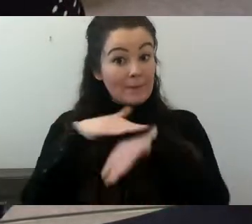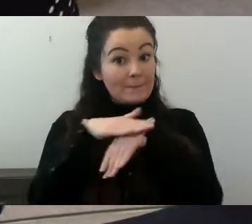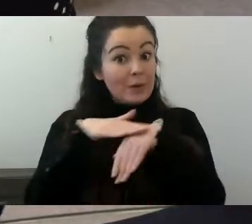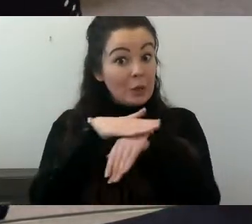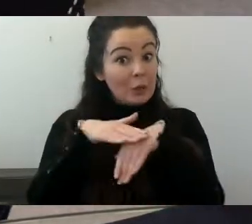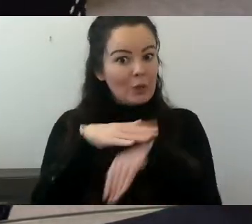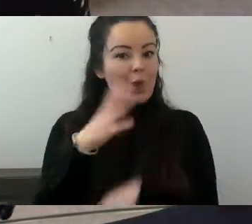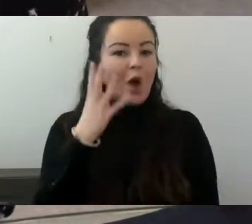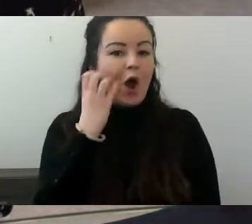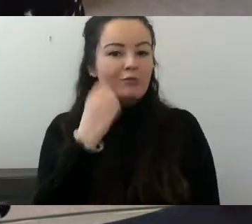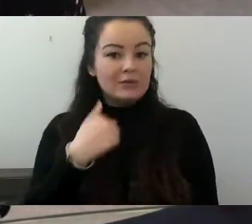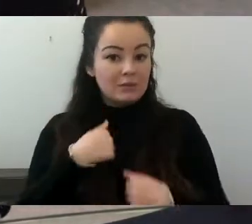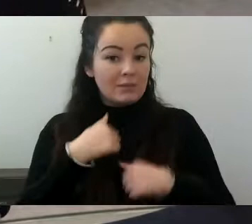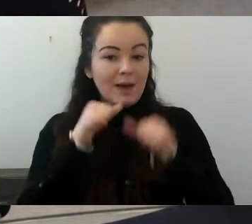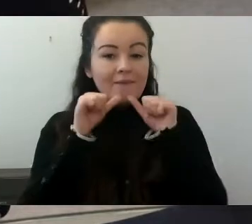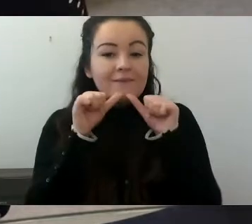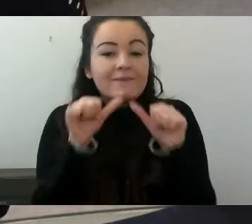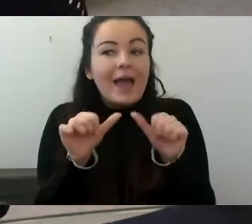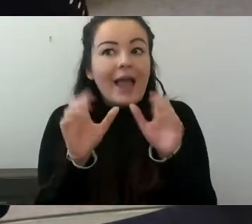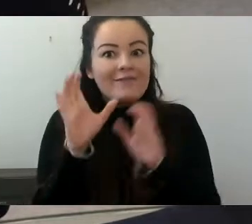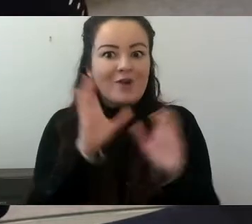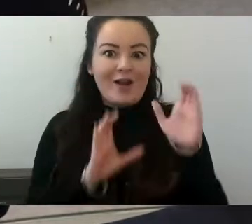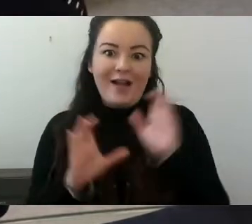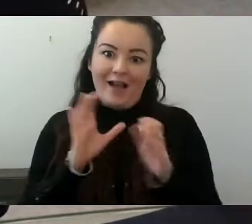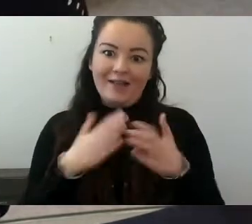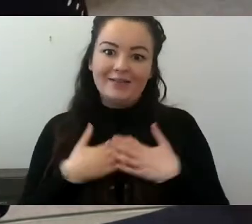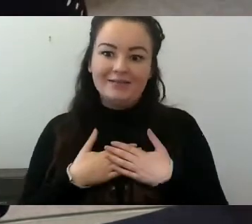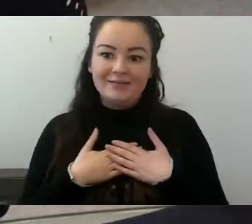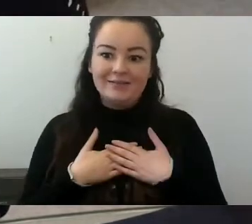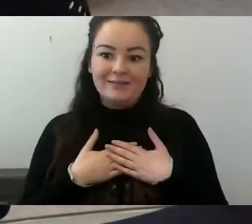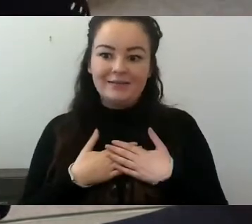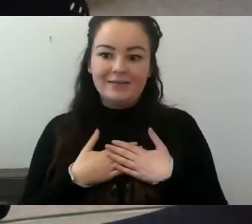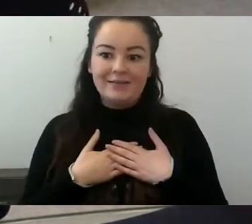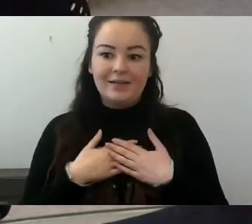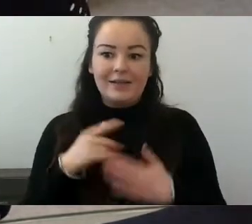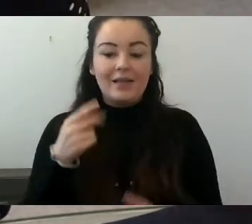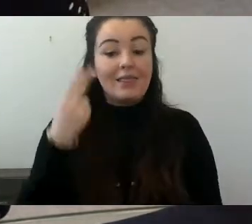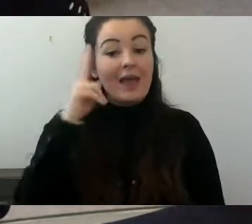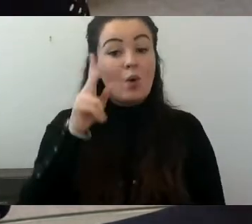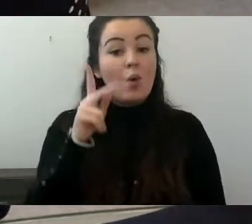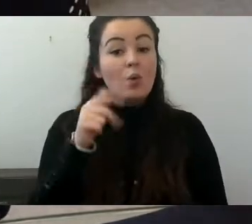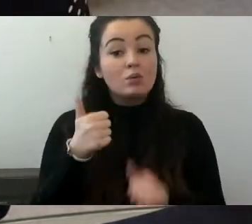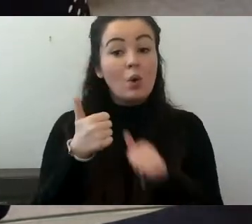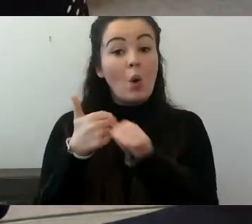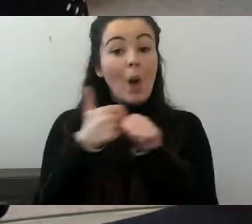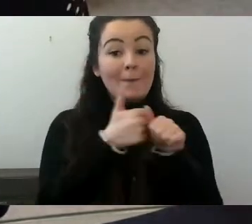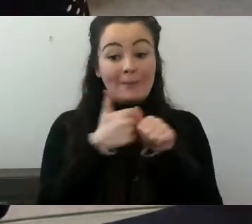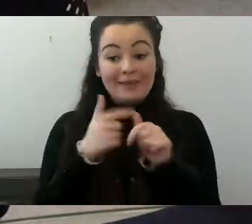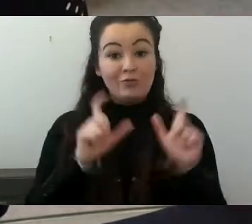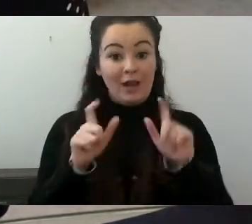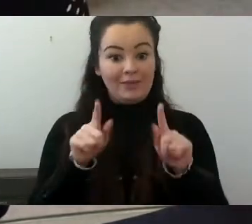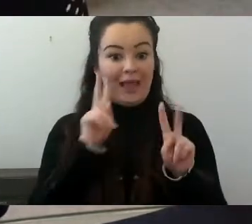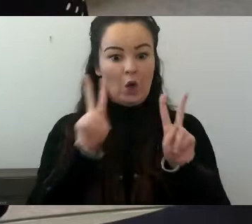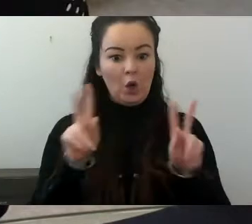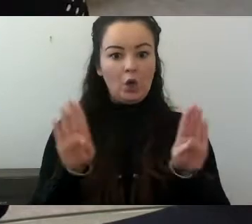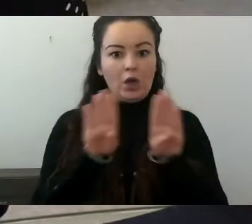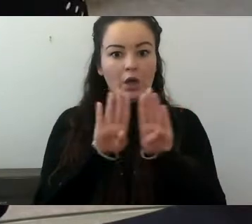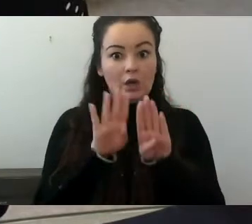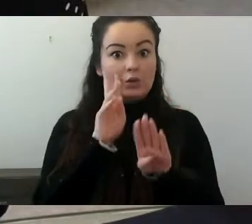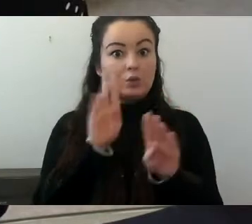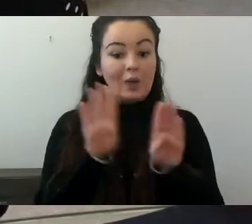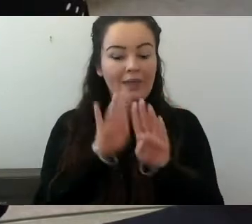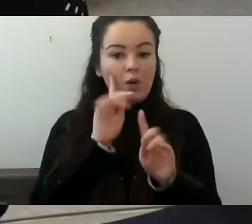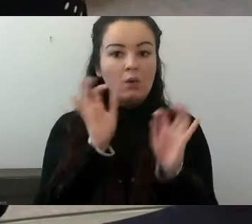blue. Blue and orange are my favourite colours. They are what we call complementary colours. They look very good together, so